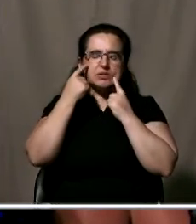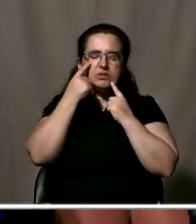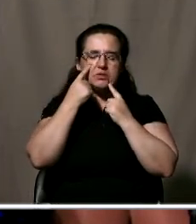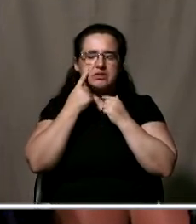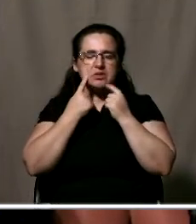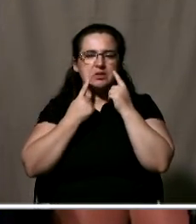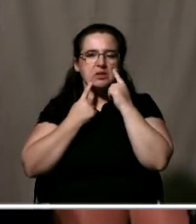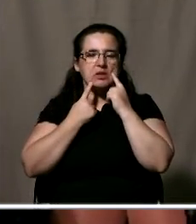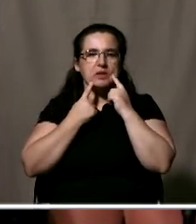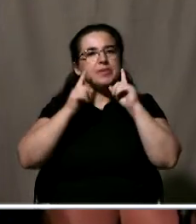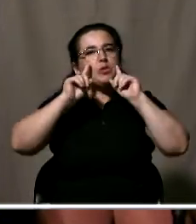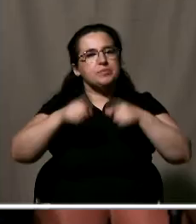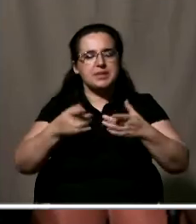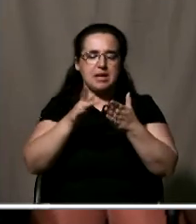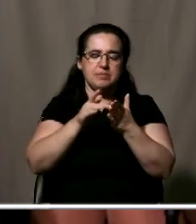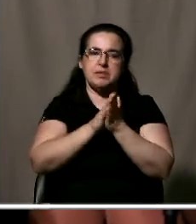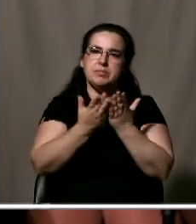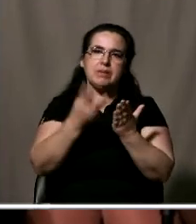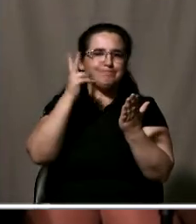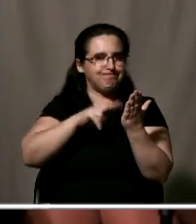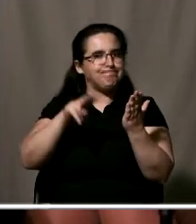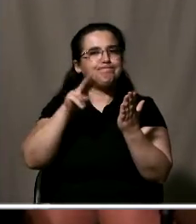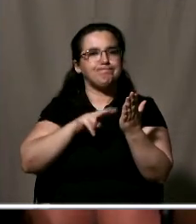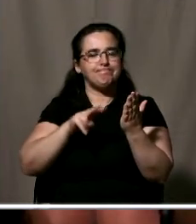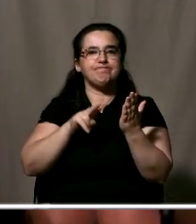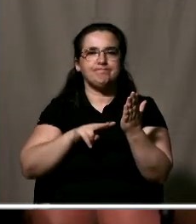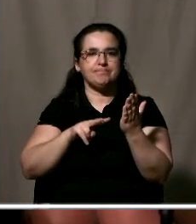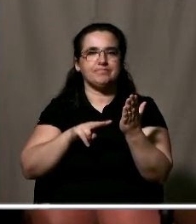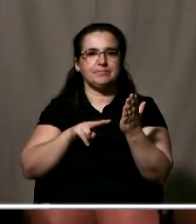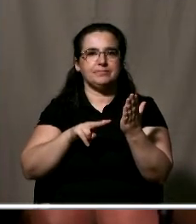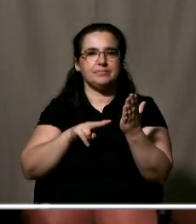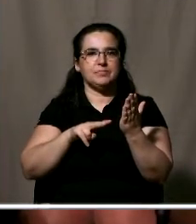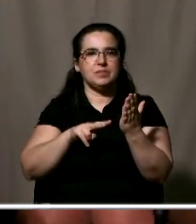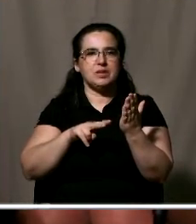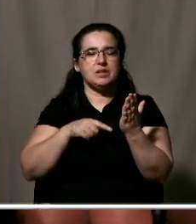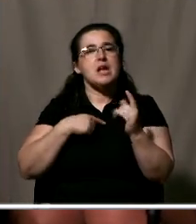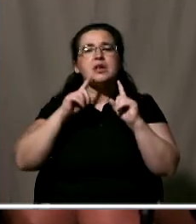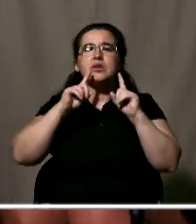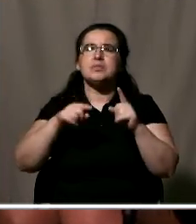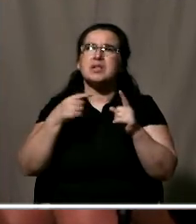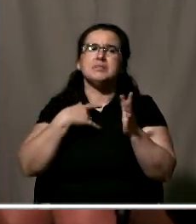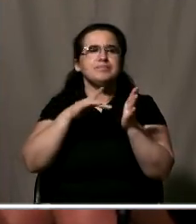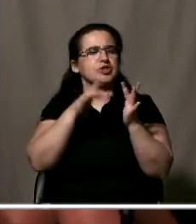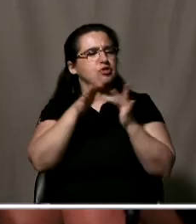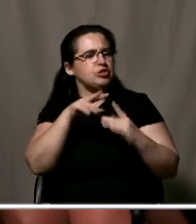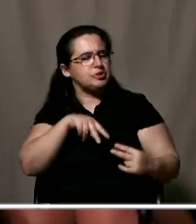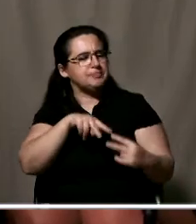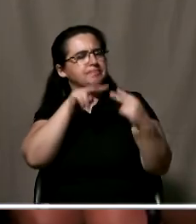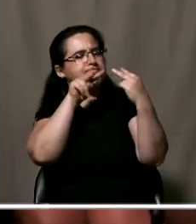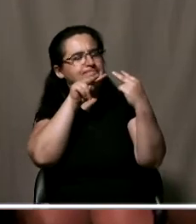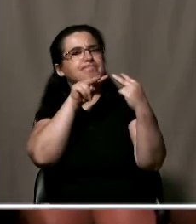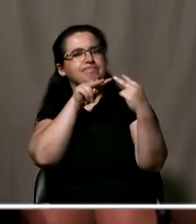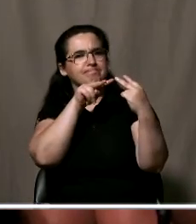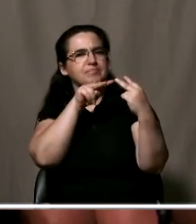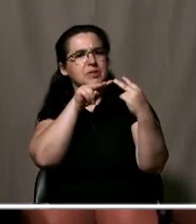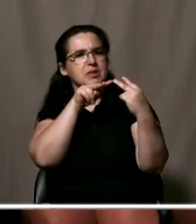to read the Bible. Eu comecei a ler a Bíblia. And I began to look to Jesus. E eu comecei a olhar para Jesus. And she wrote these words. E